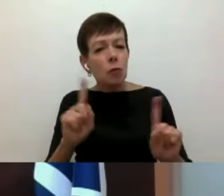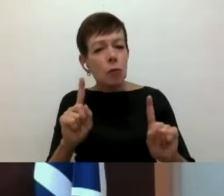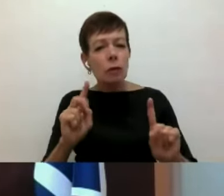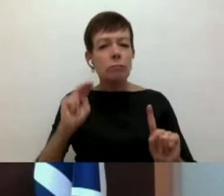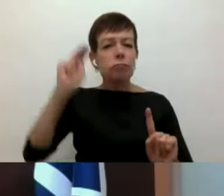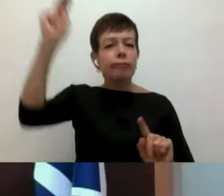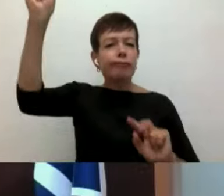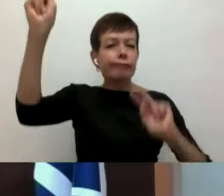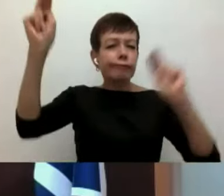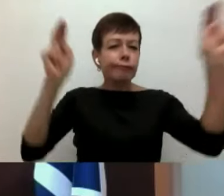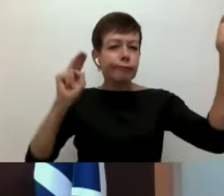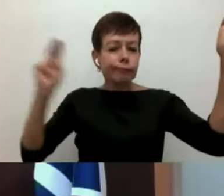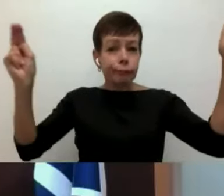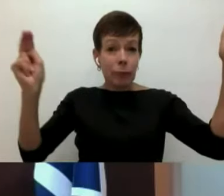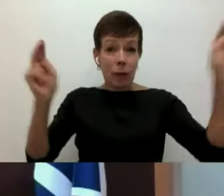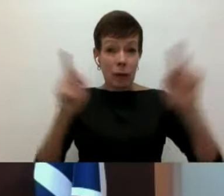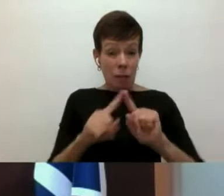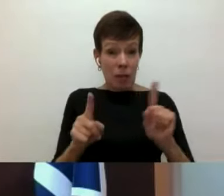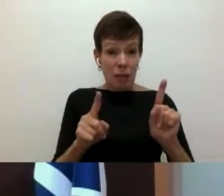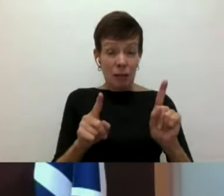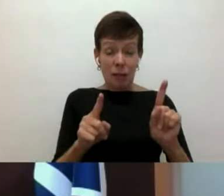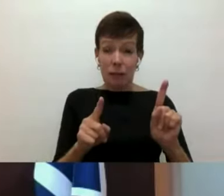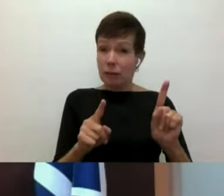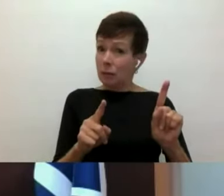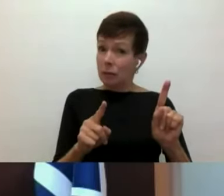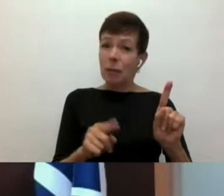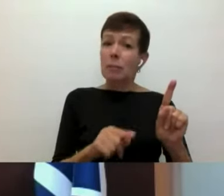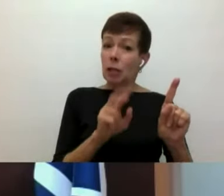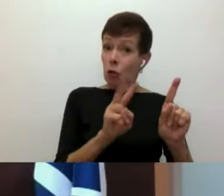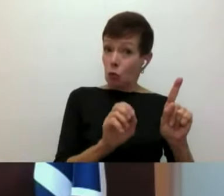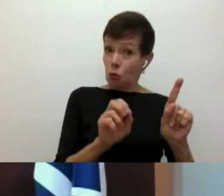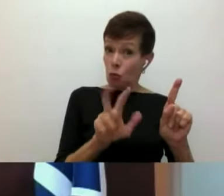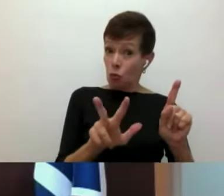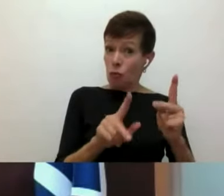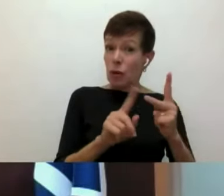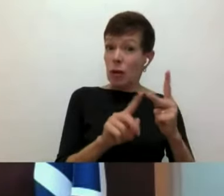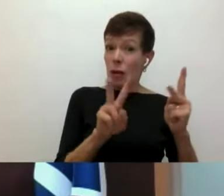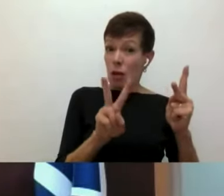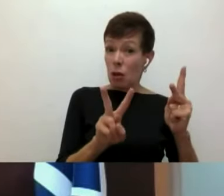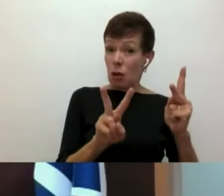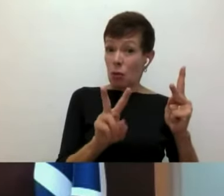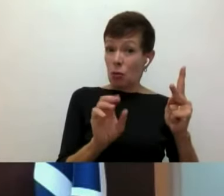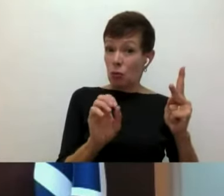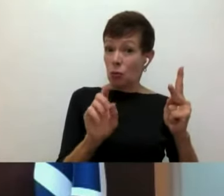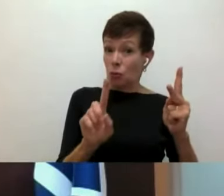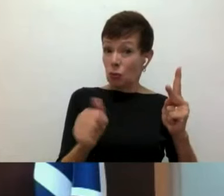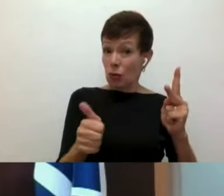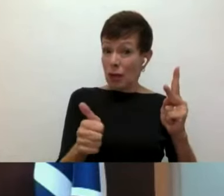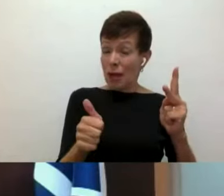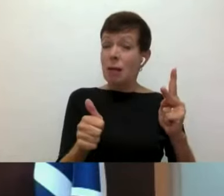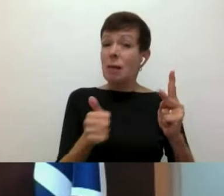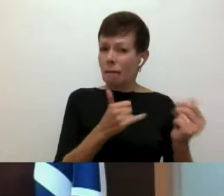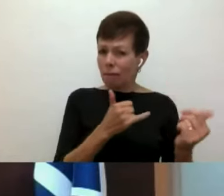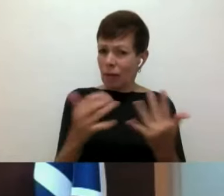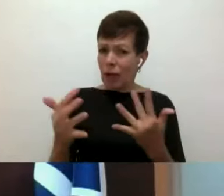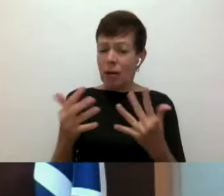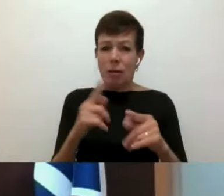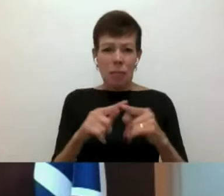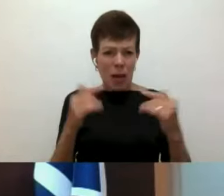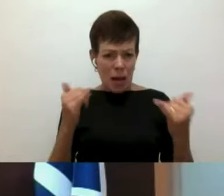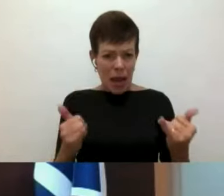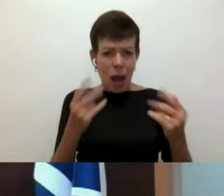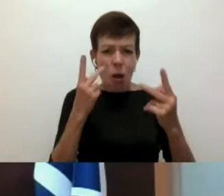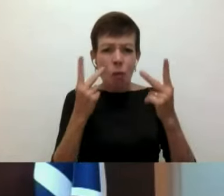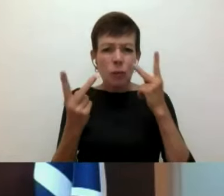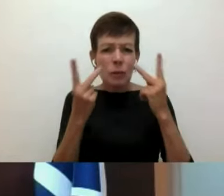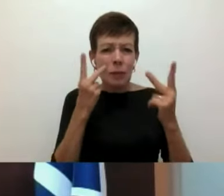of the 2003 and 2010 fire seasons, we're seeing that increase in our presence in the interface where the